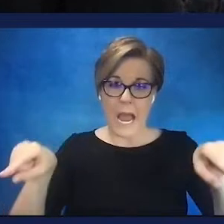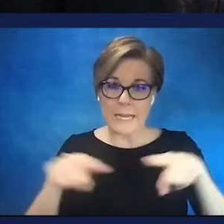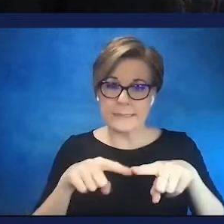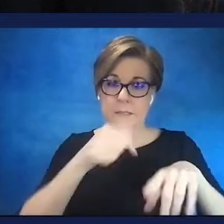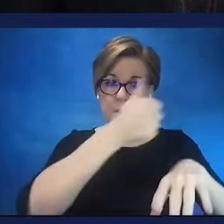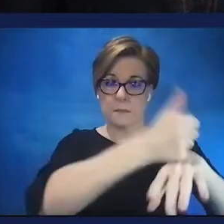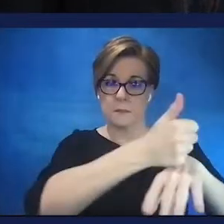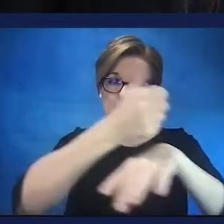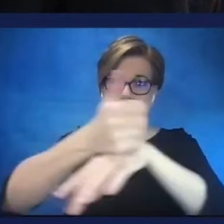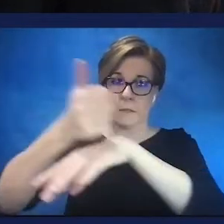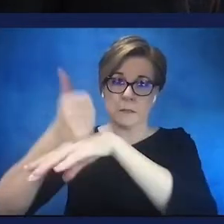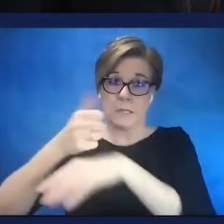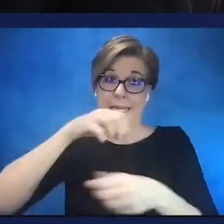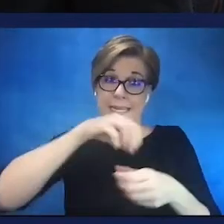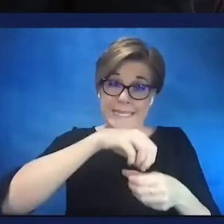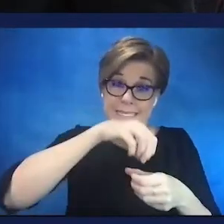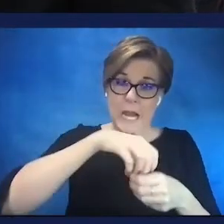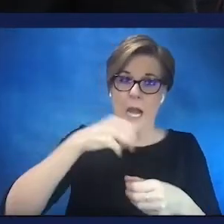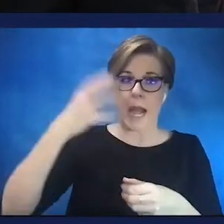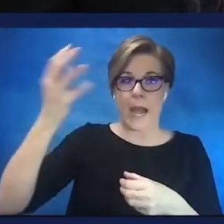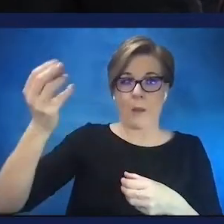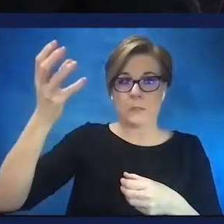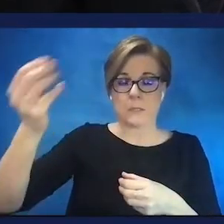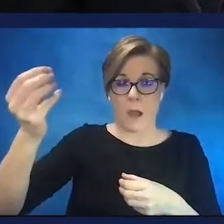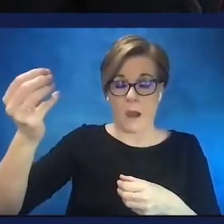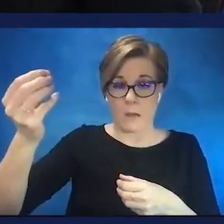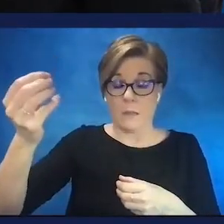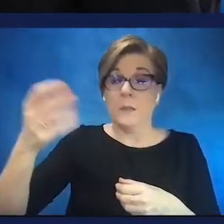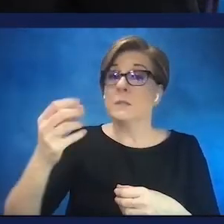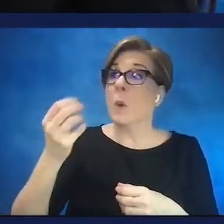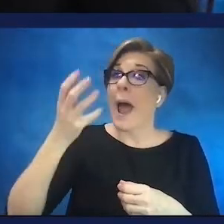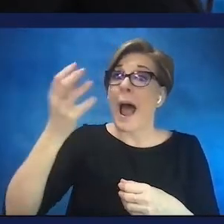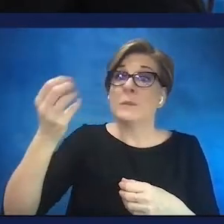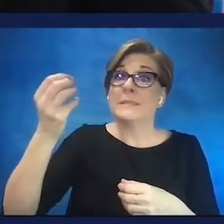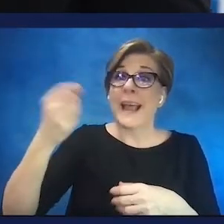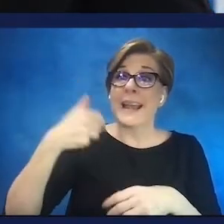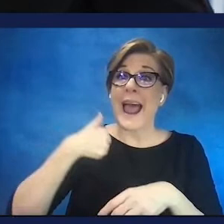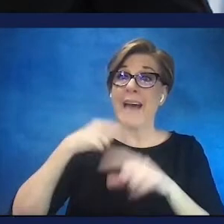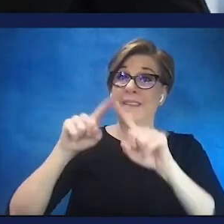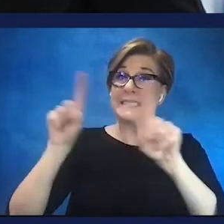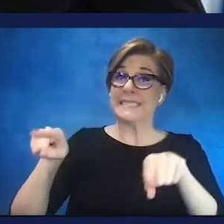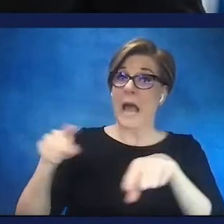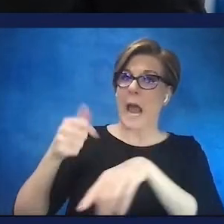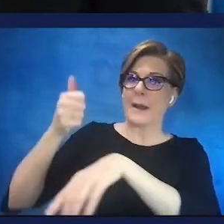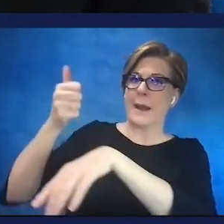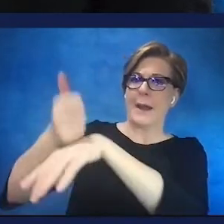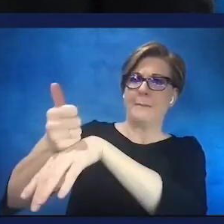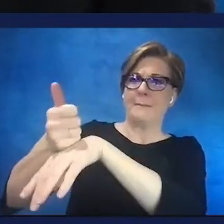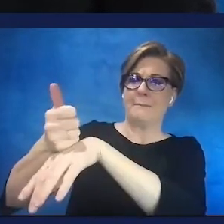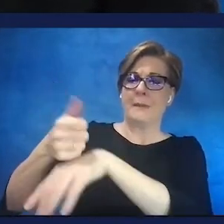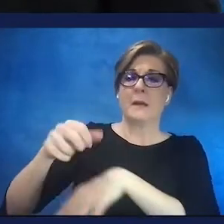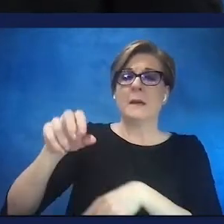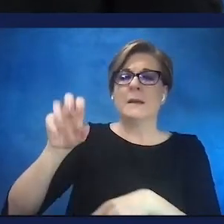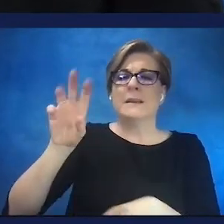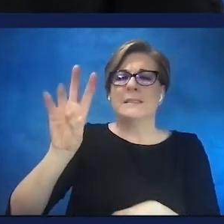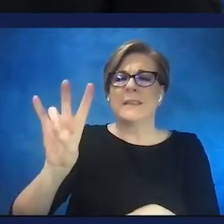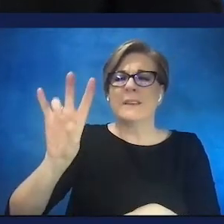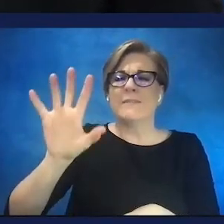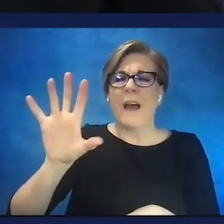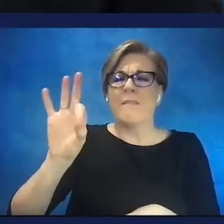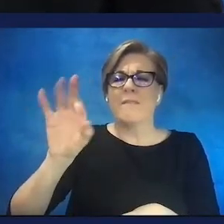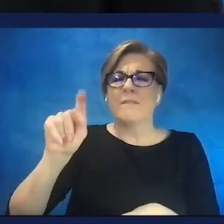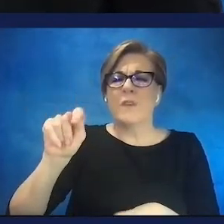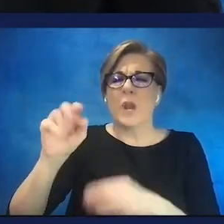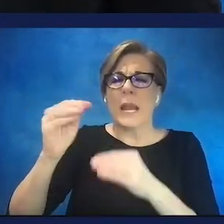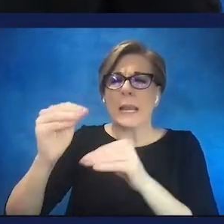center, inside and outside. They put the signs on the outside. They put the 75-foot limit signs.